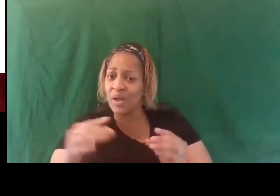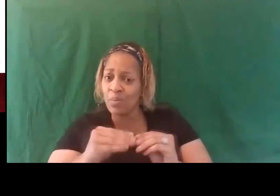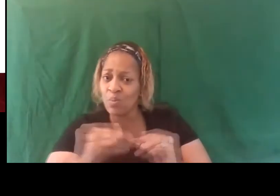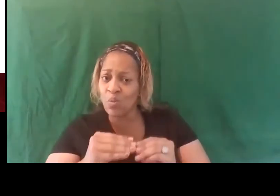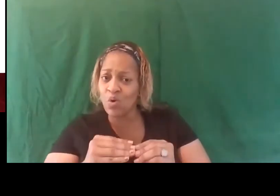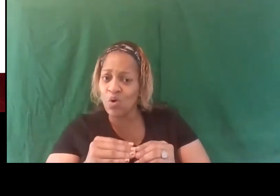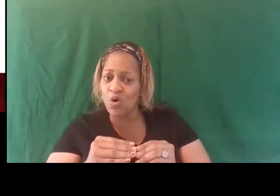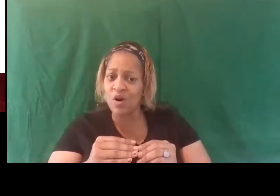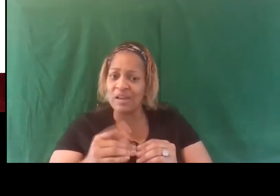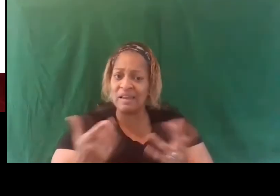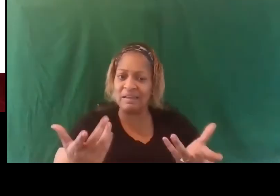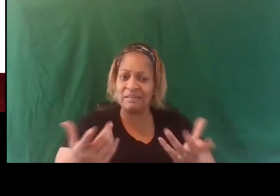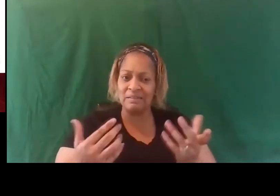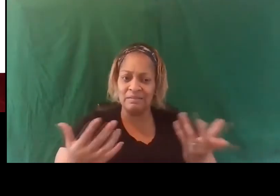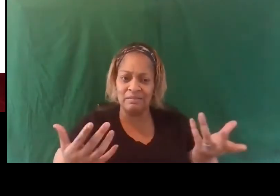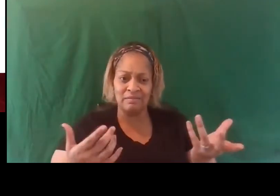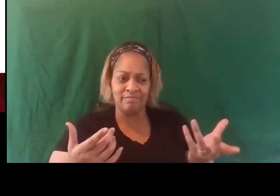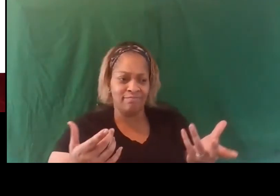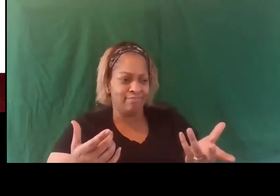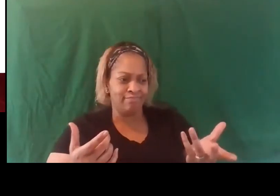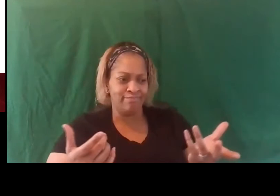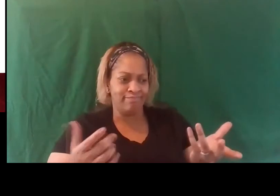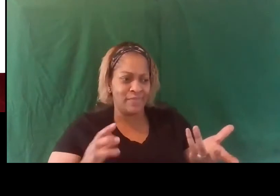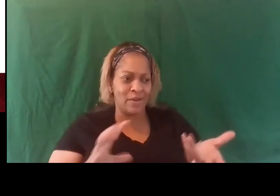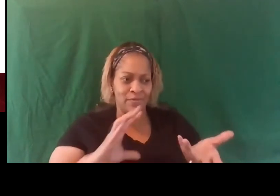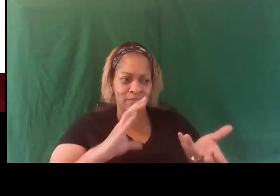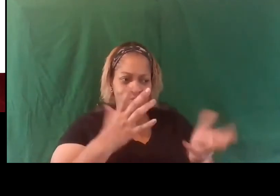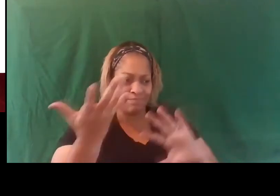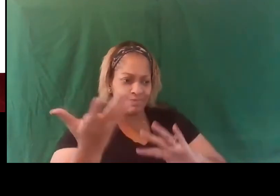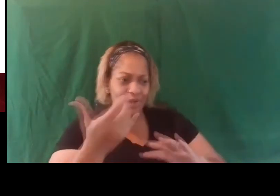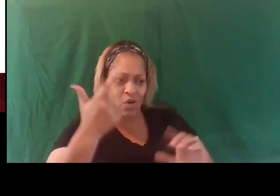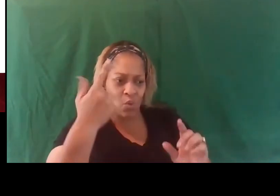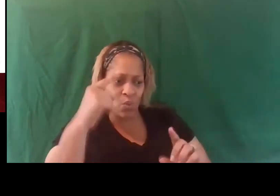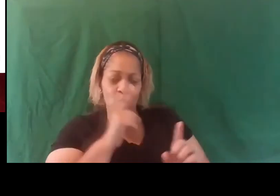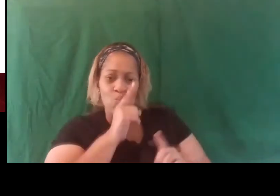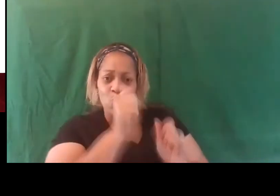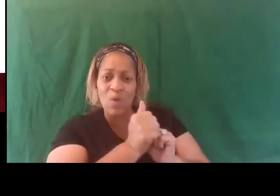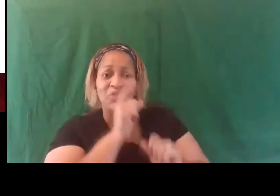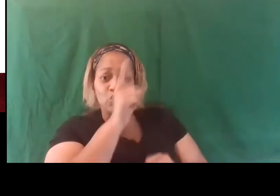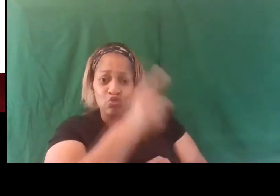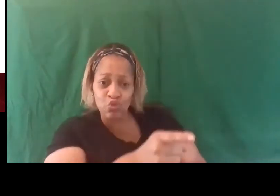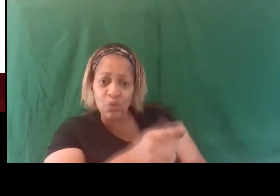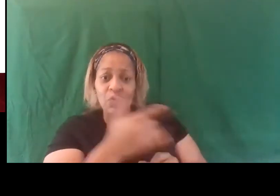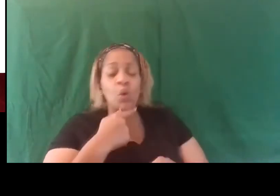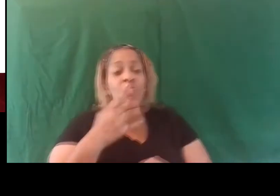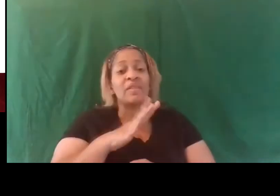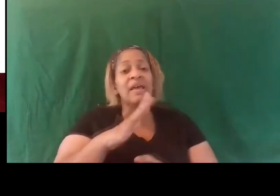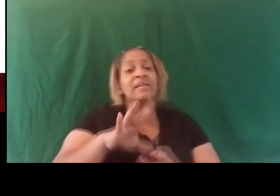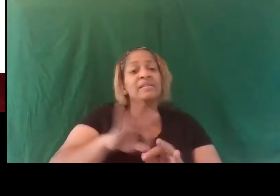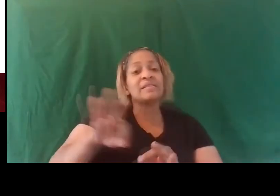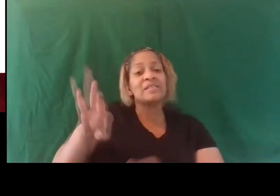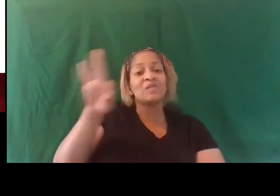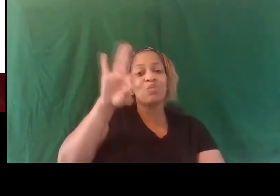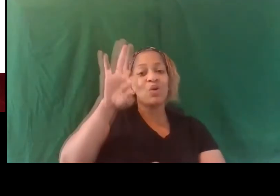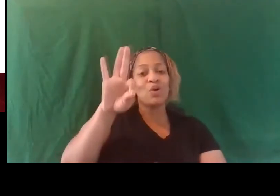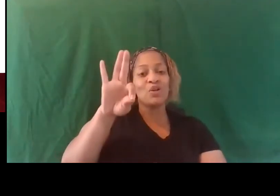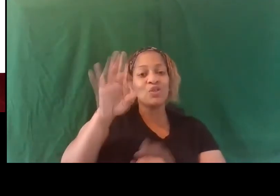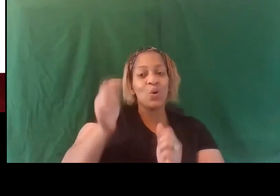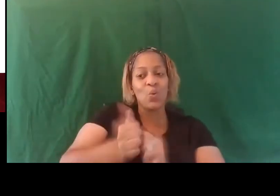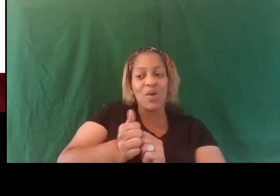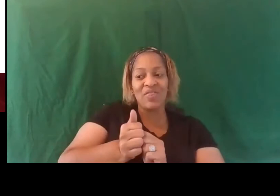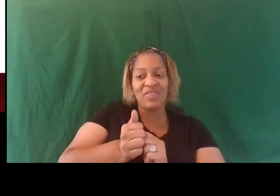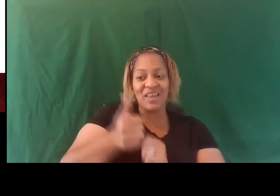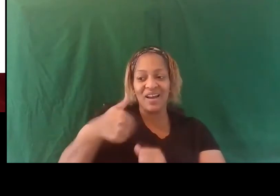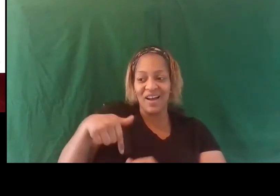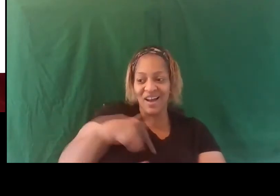truth of what we know spirit to be in, through, and as us? Or are we going to live more so and more convicted and